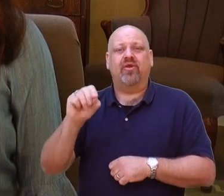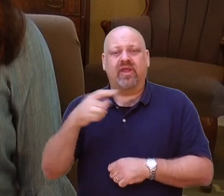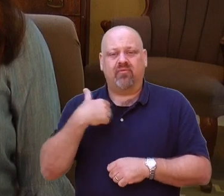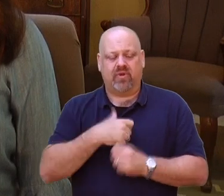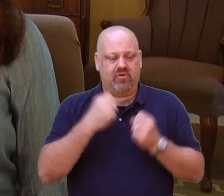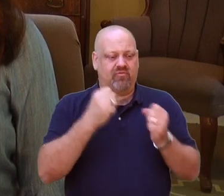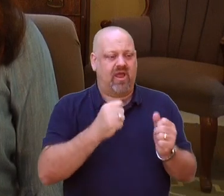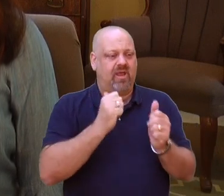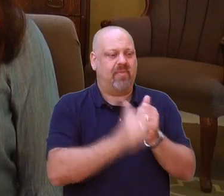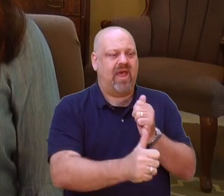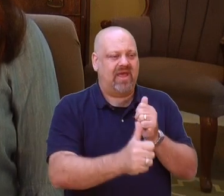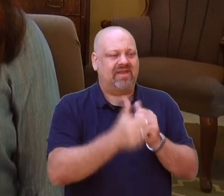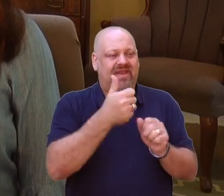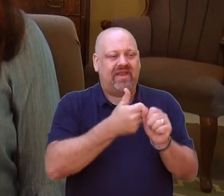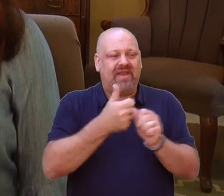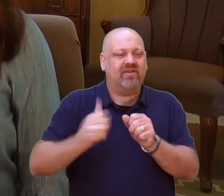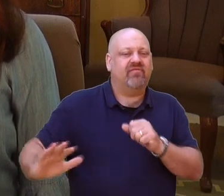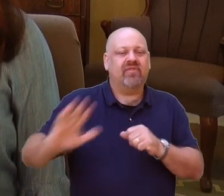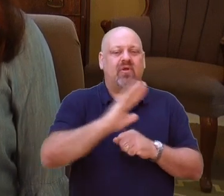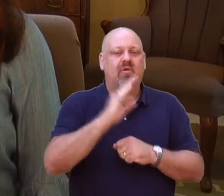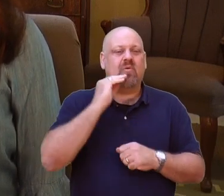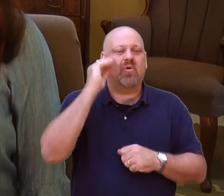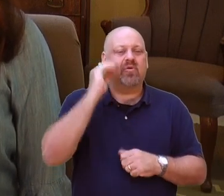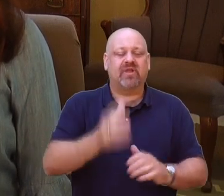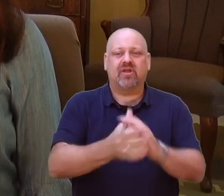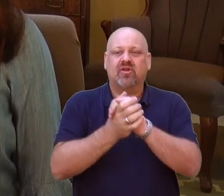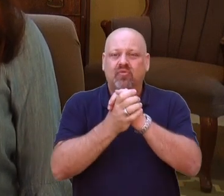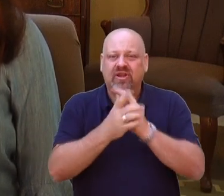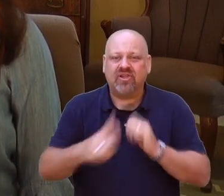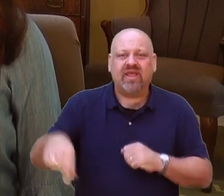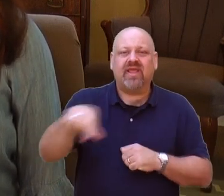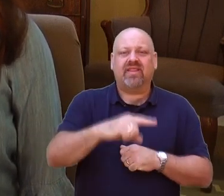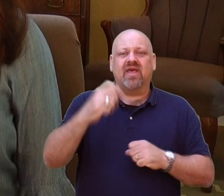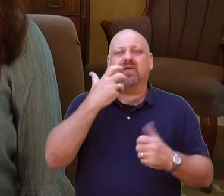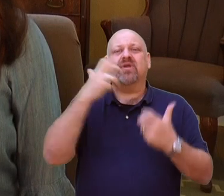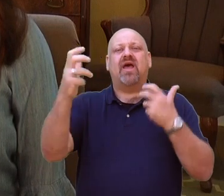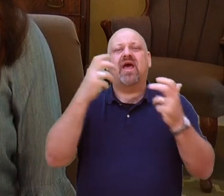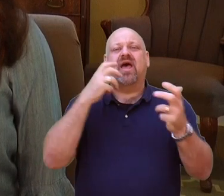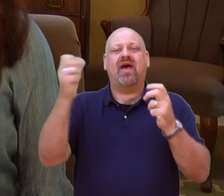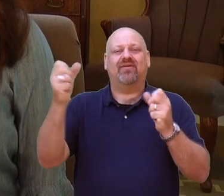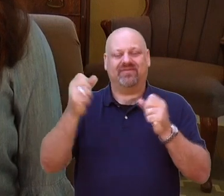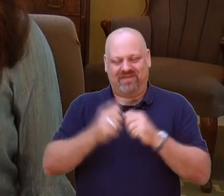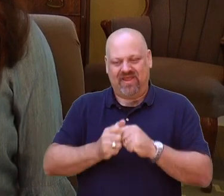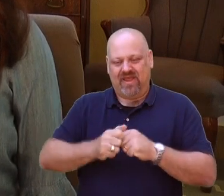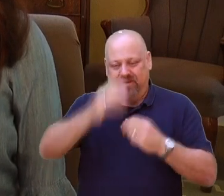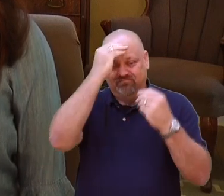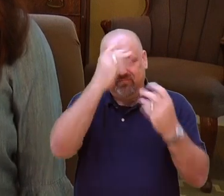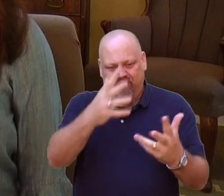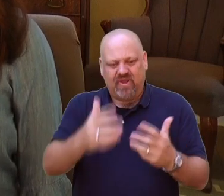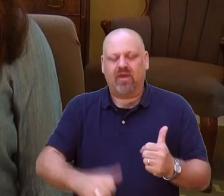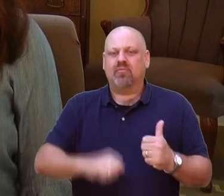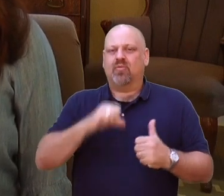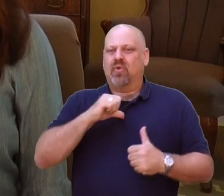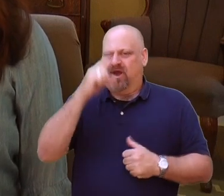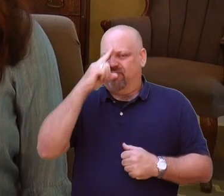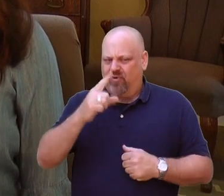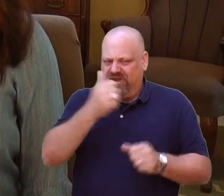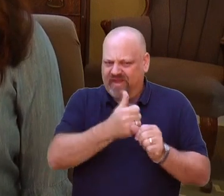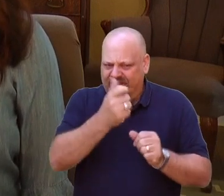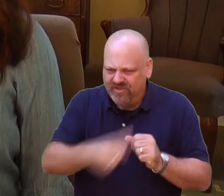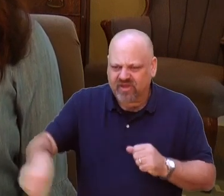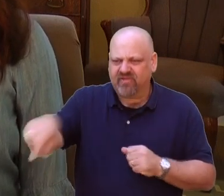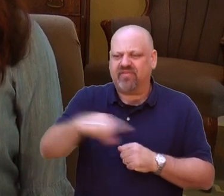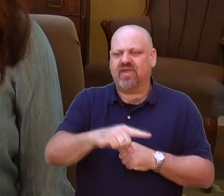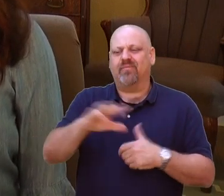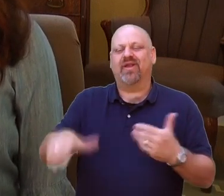church parking lot on May 23rd at 10:30, and we are going to drive by each of their homes and